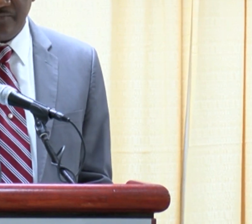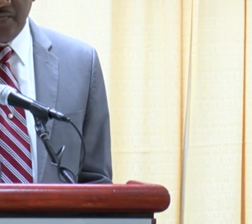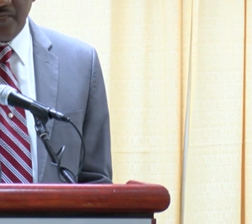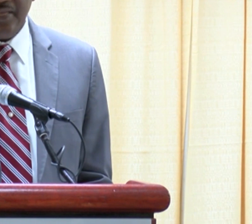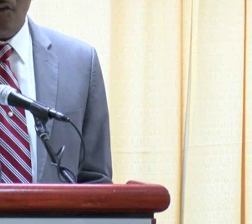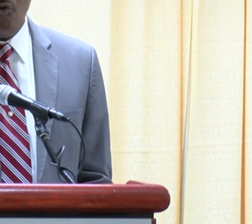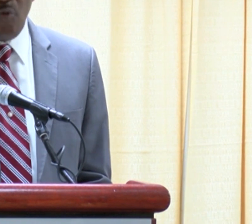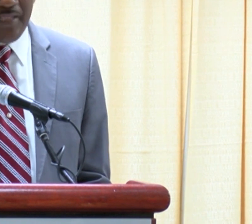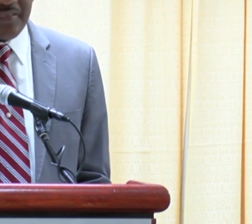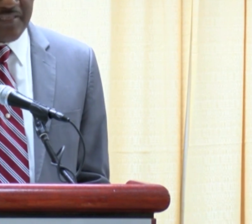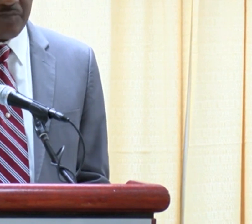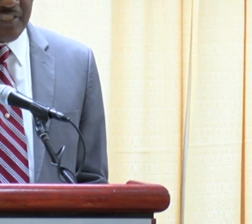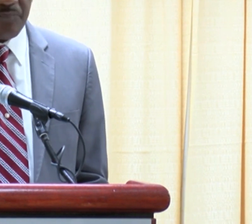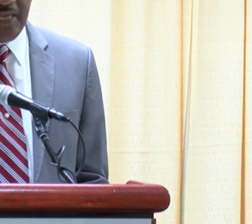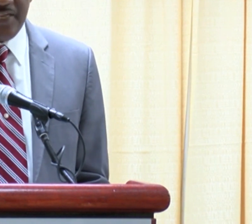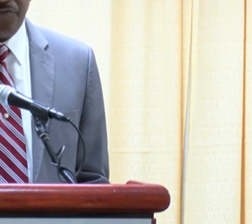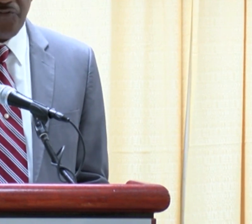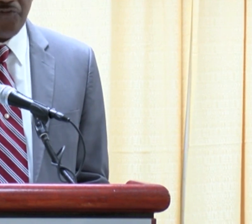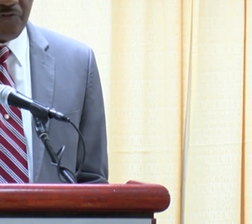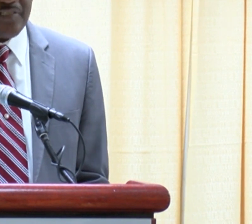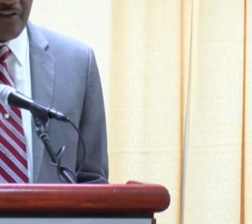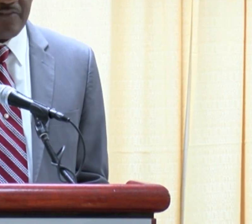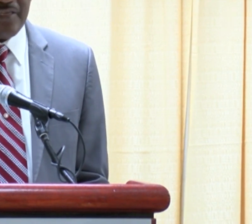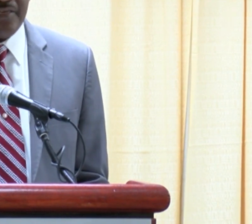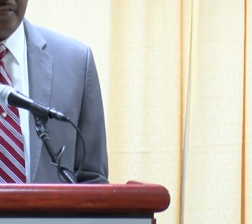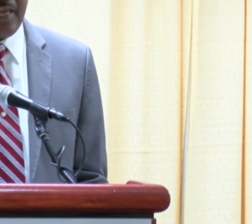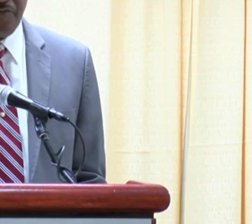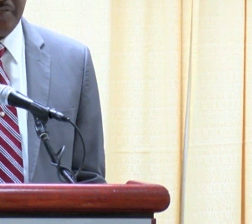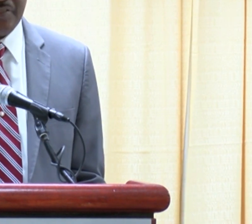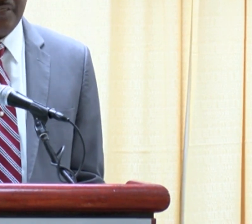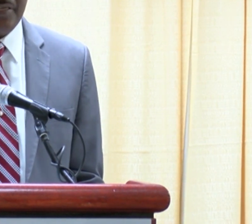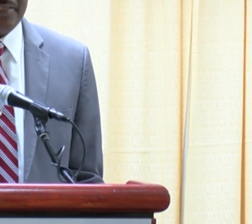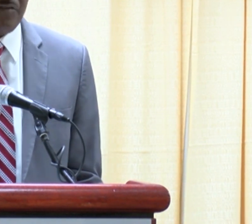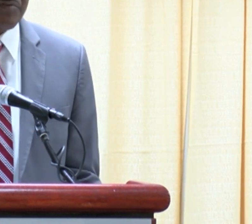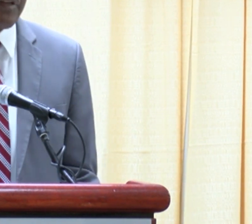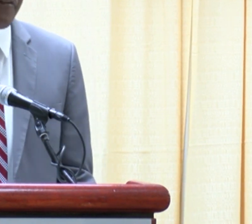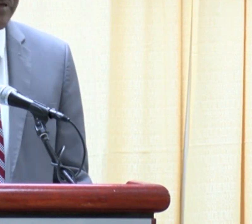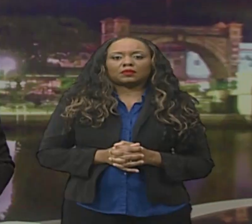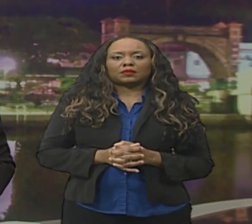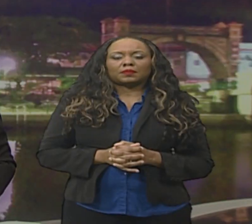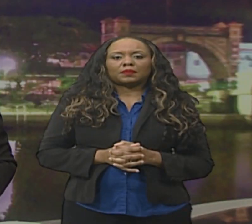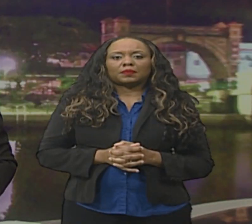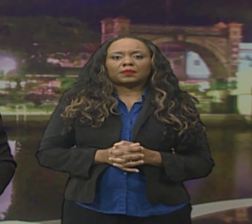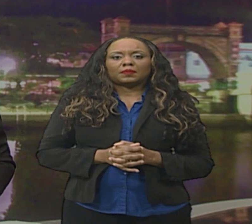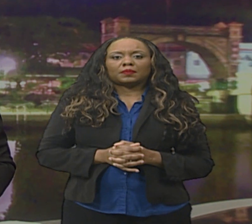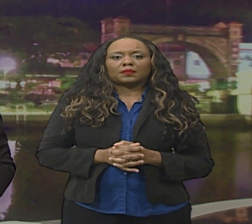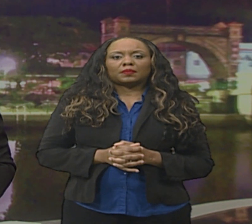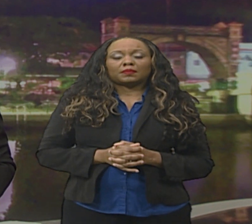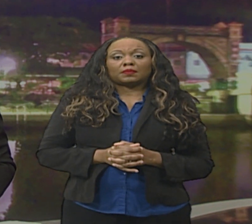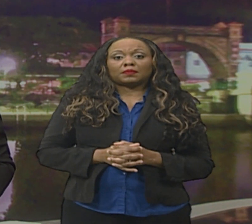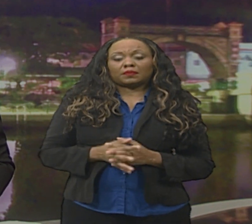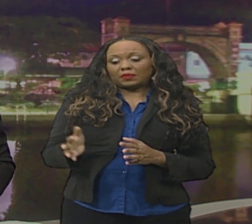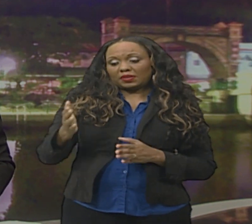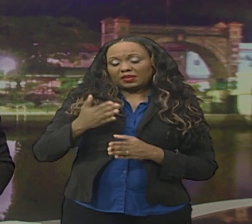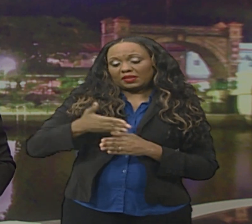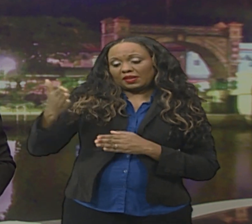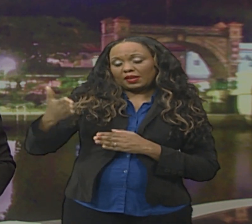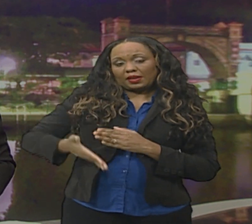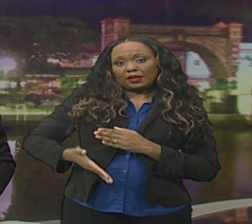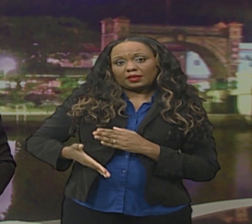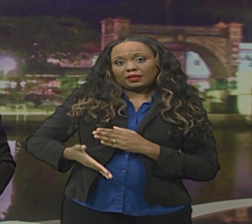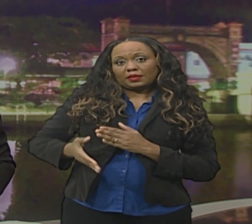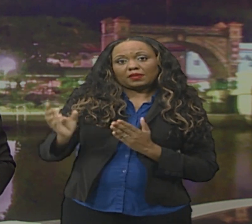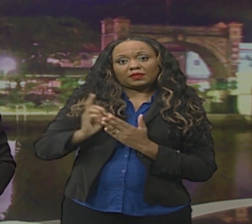society, then wellness must be at the forefront of the effort. By the end of December this